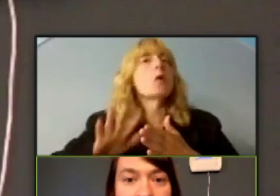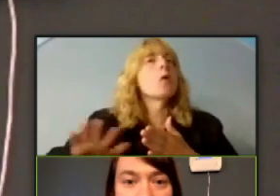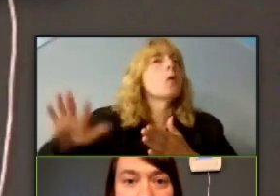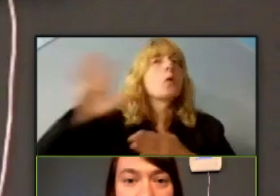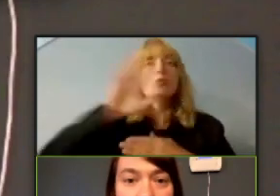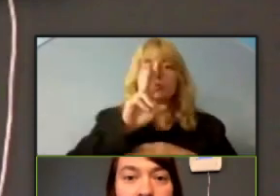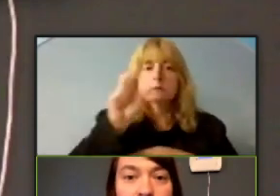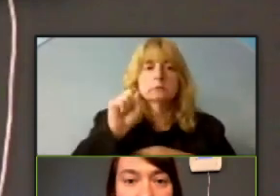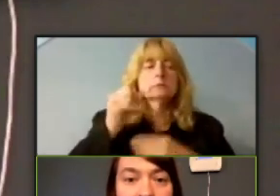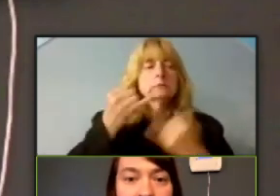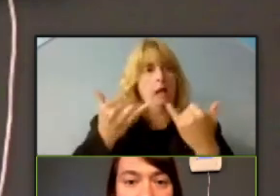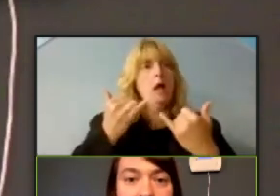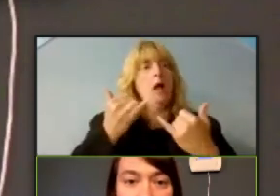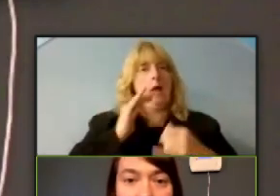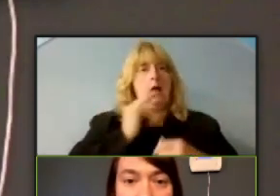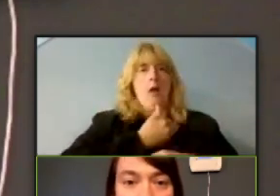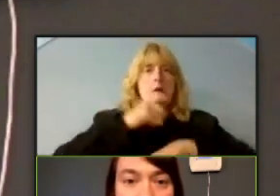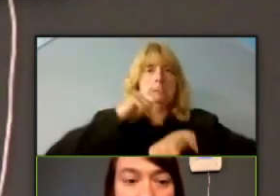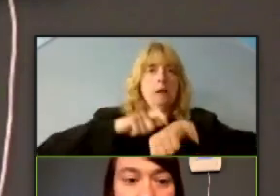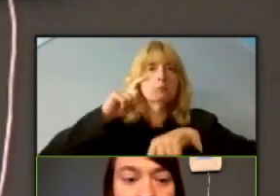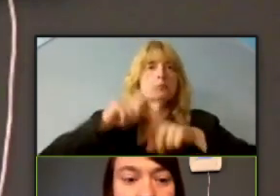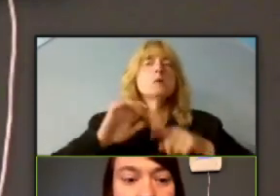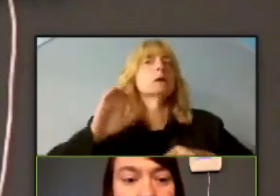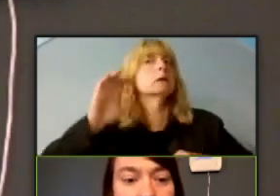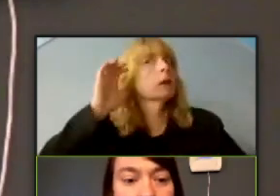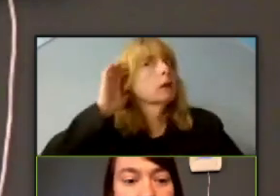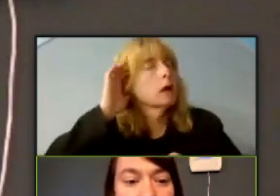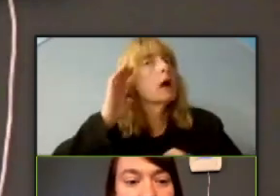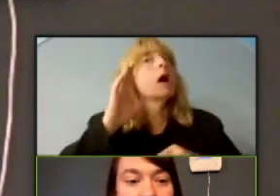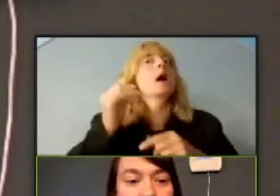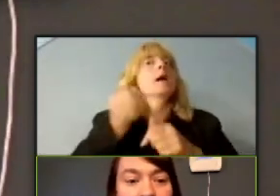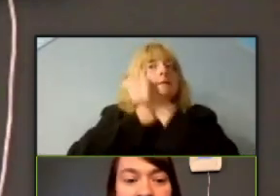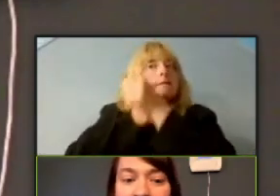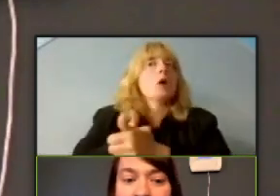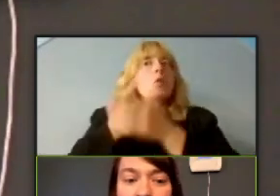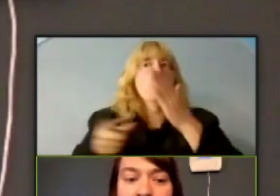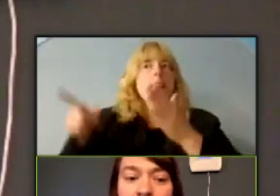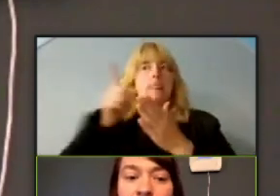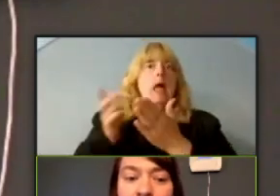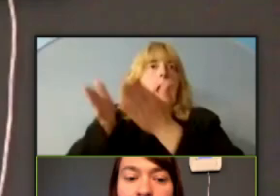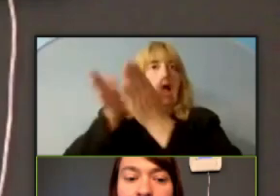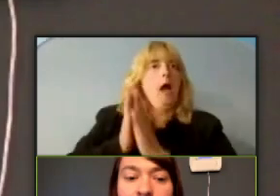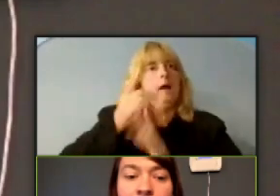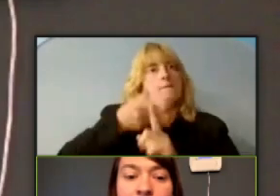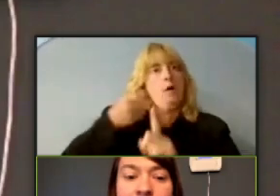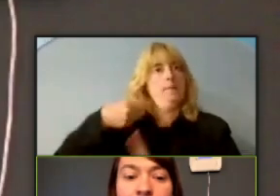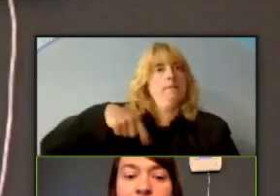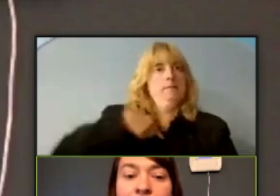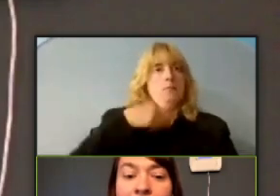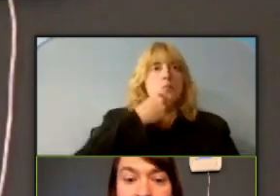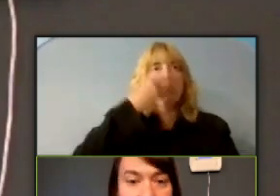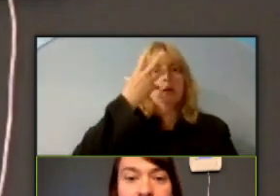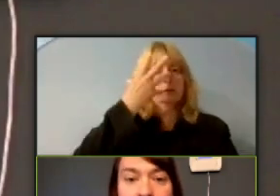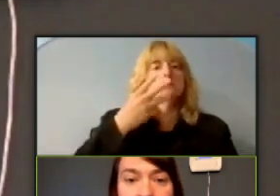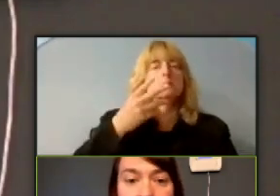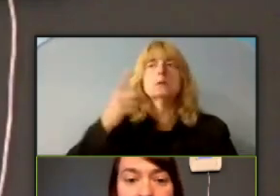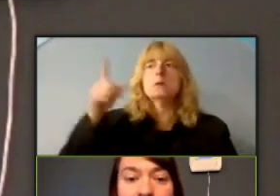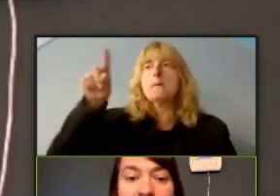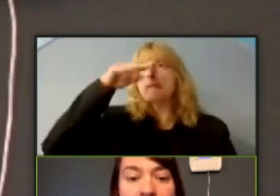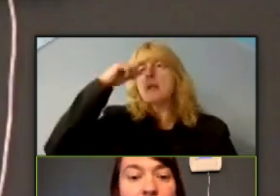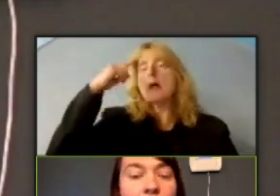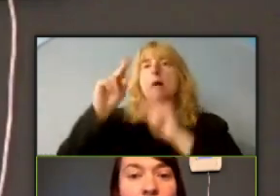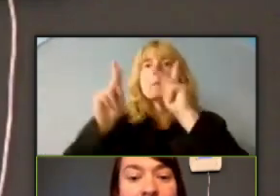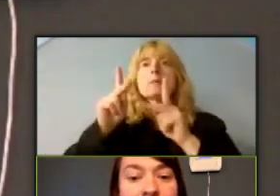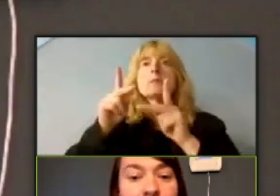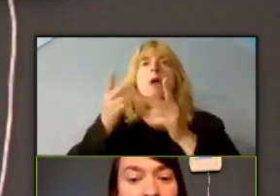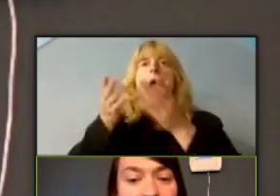to act on what they are asking of us. Black folks are calling to us to not